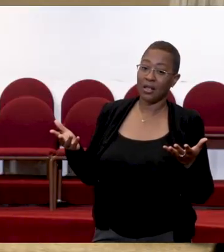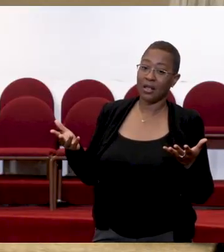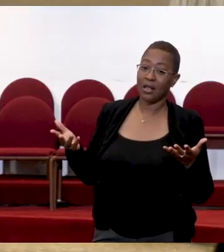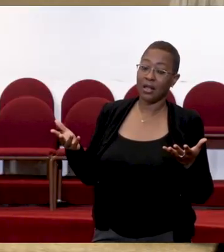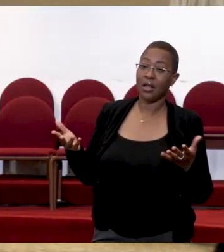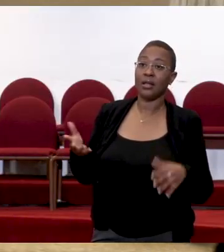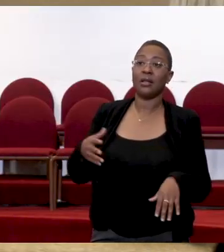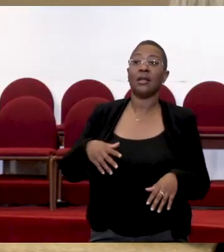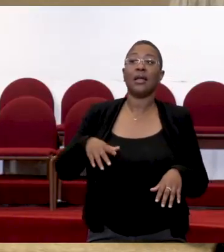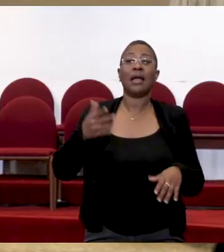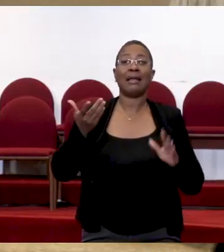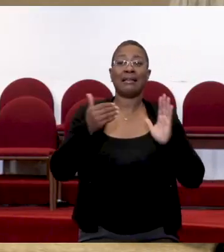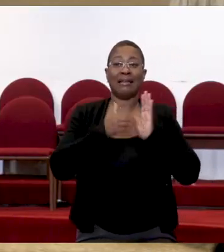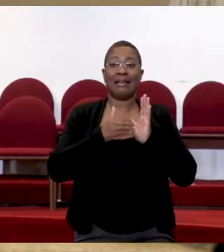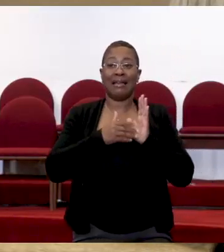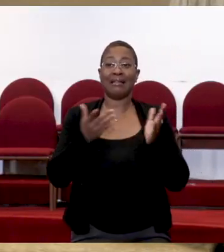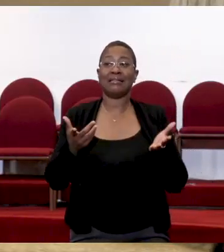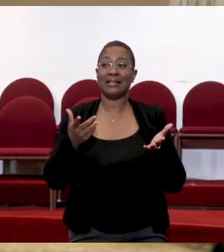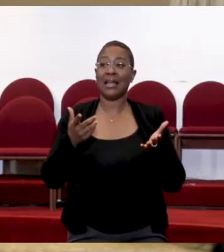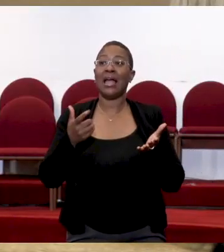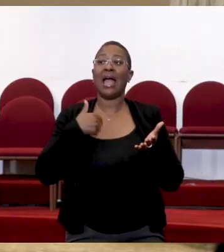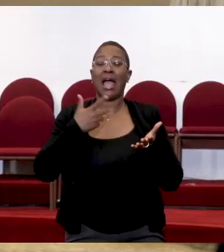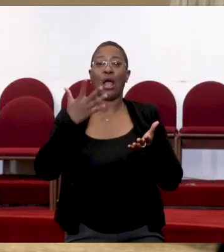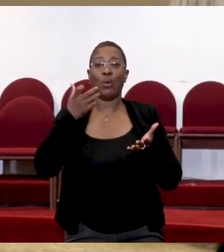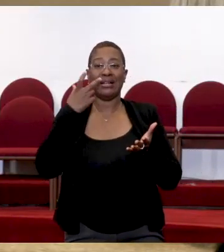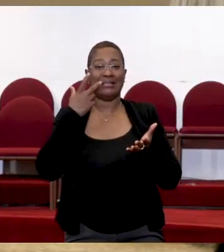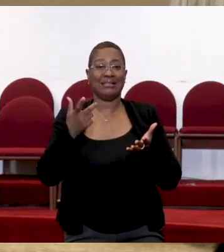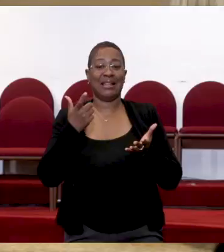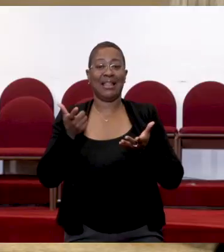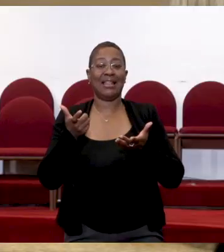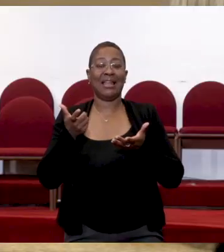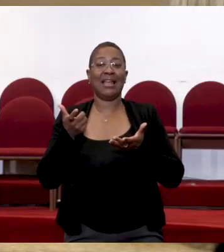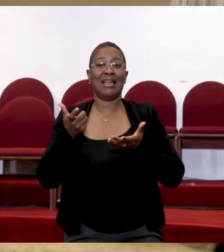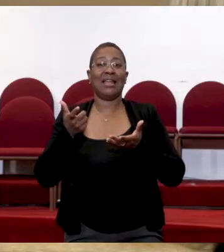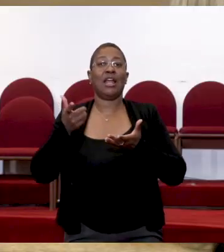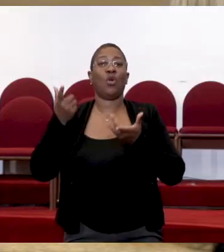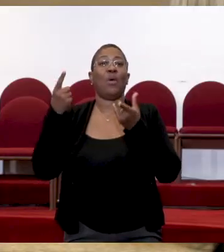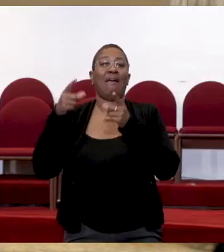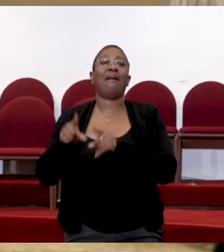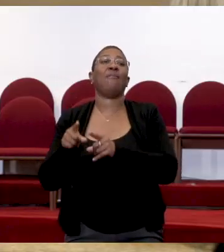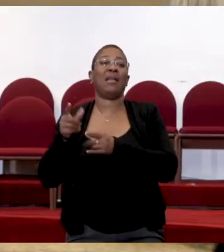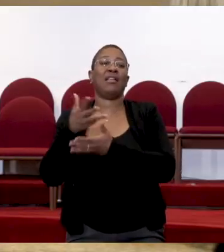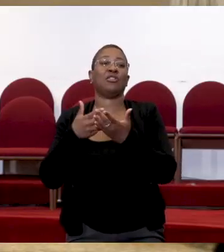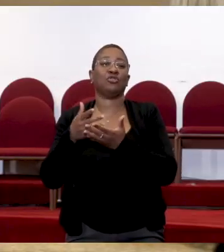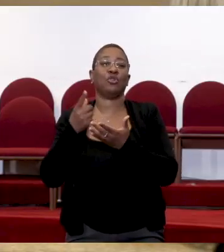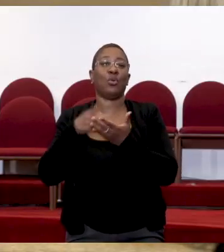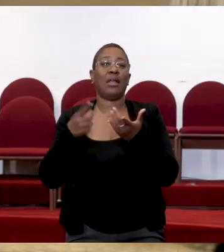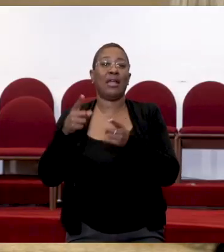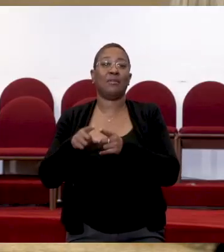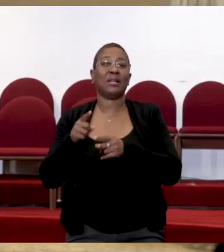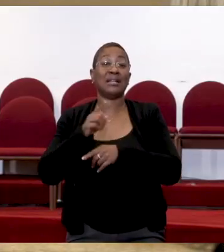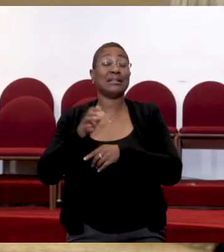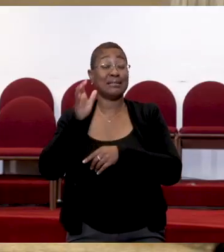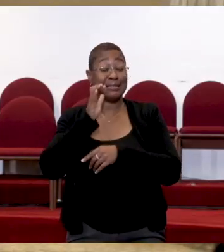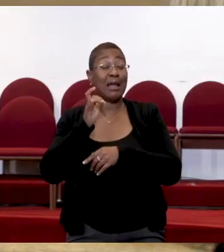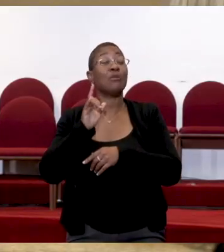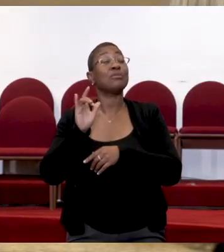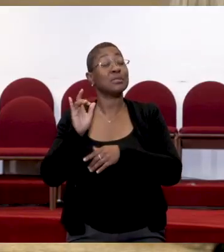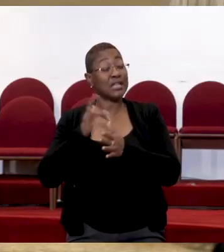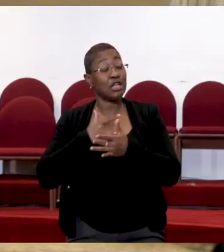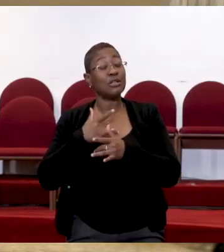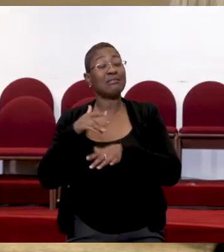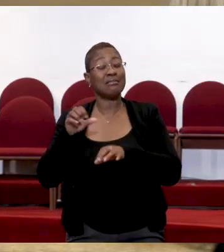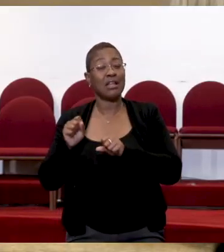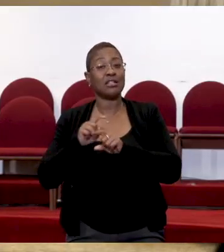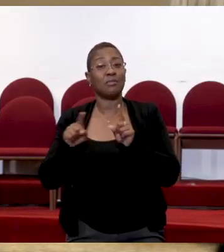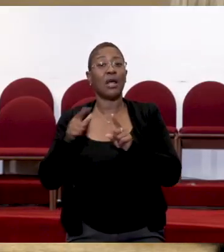Again, without seeing the interaction, I don't know how to react to this. It's what you're telling me sounds very concerning, but I want